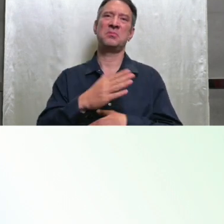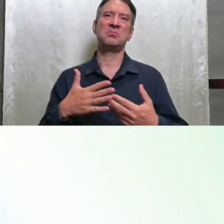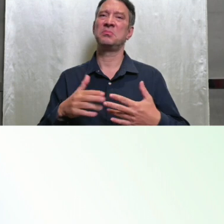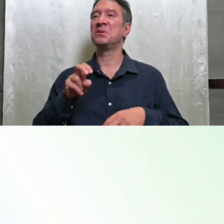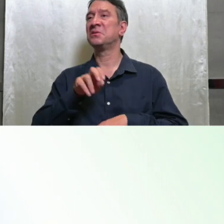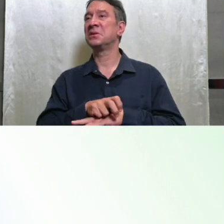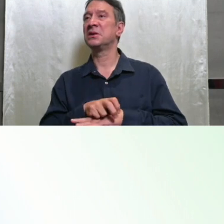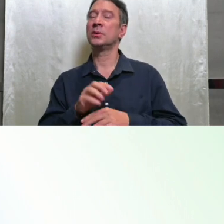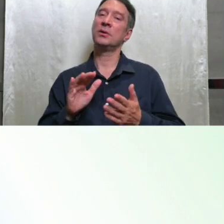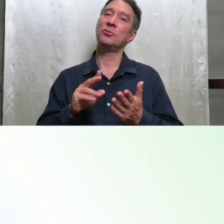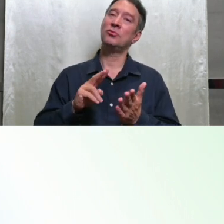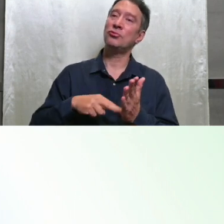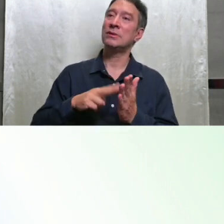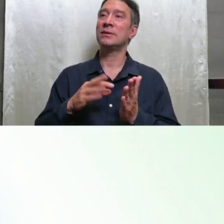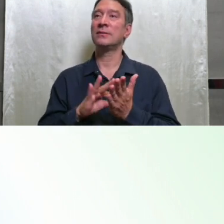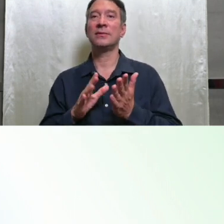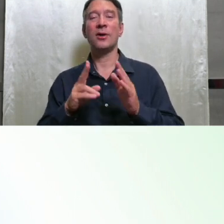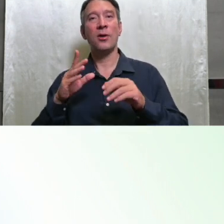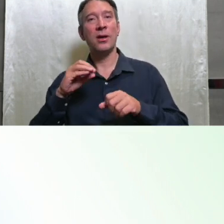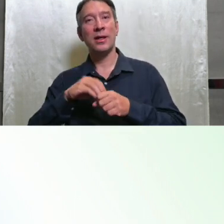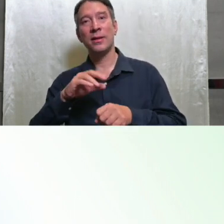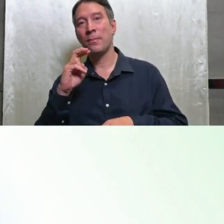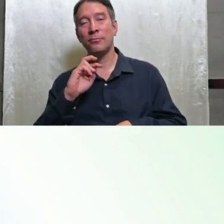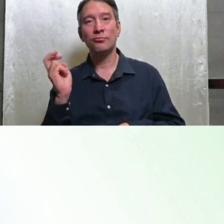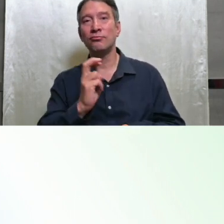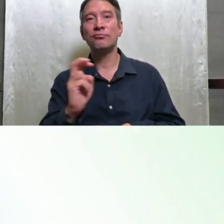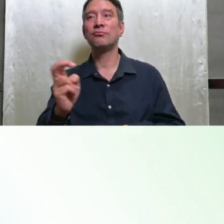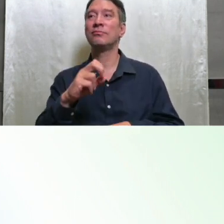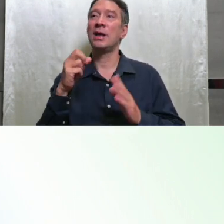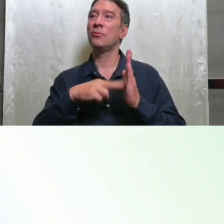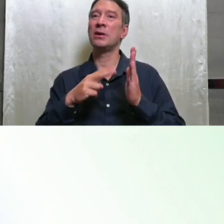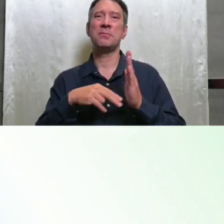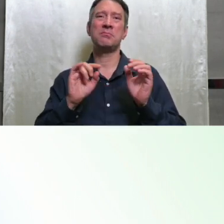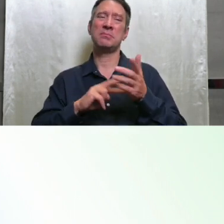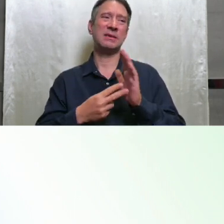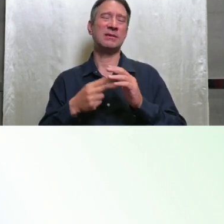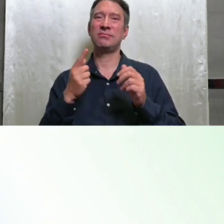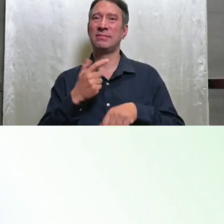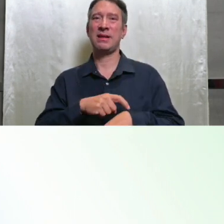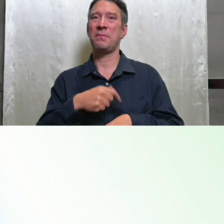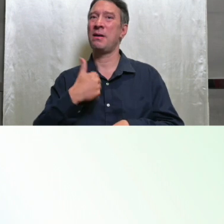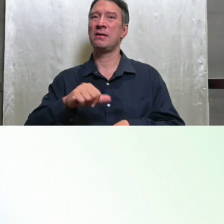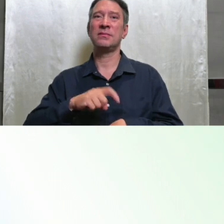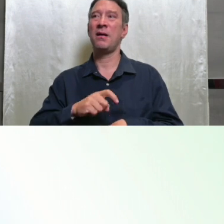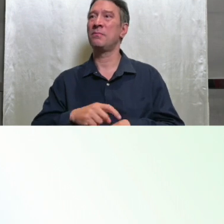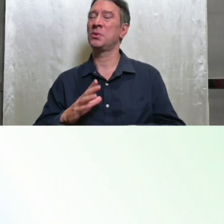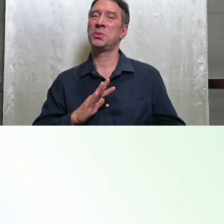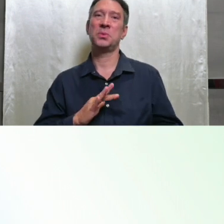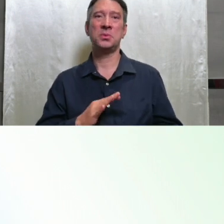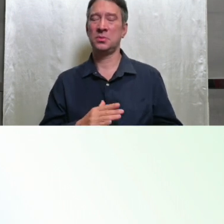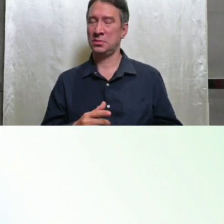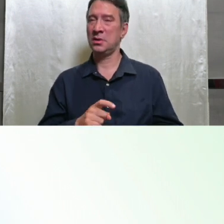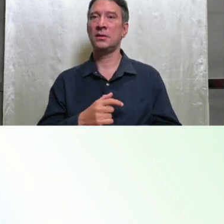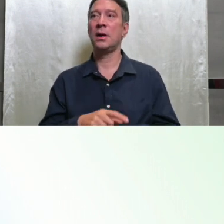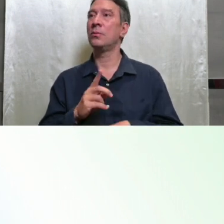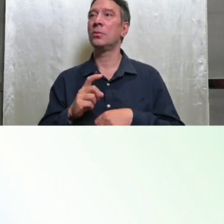you can start learning, right? Instead of what they say, quote-unquote, doom scrolling. So, yeah.